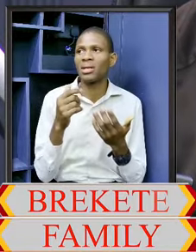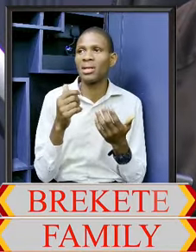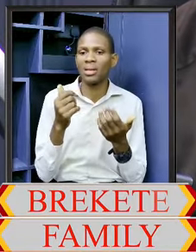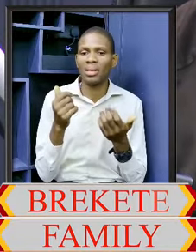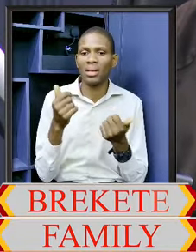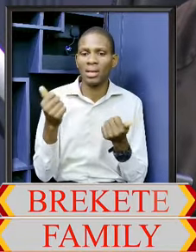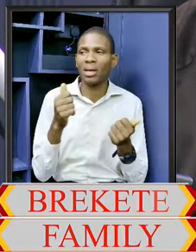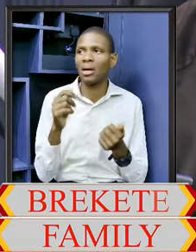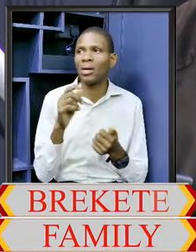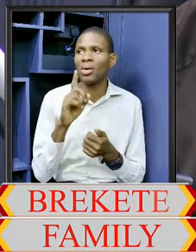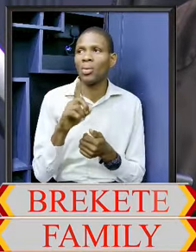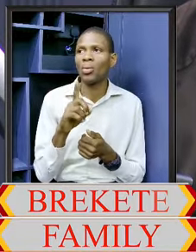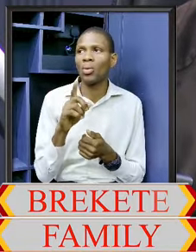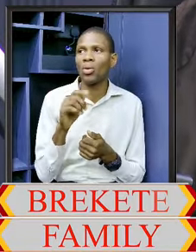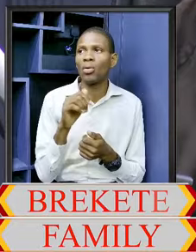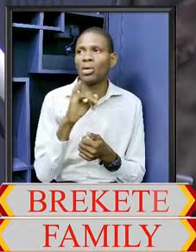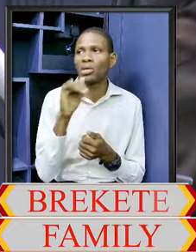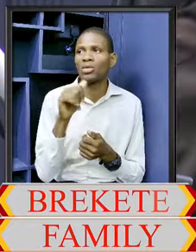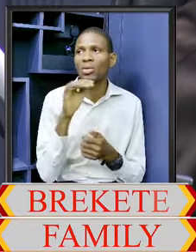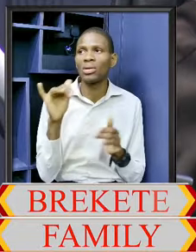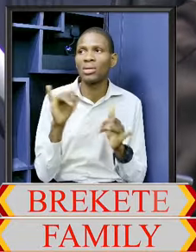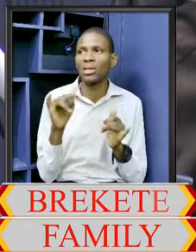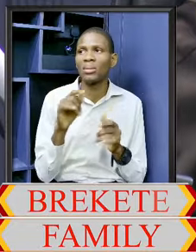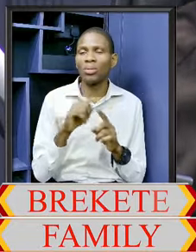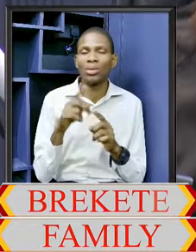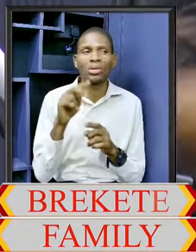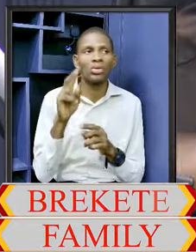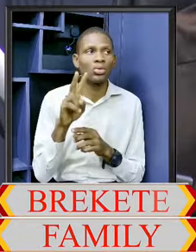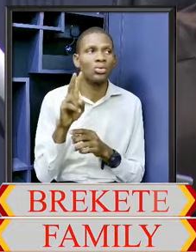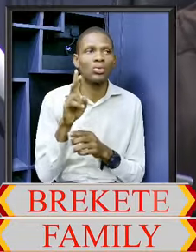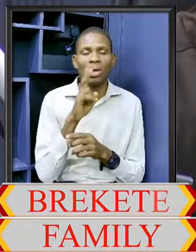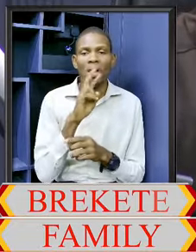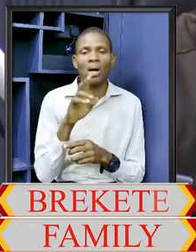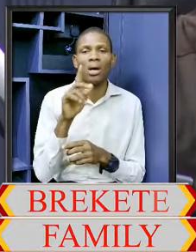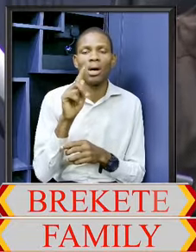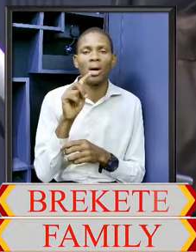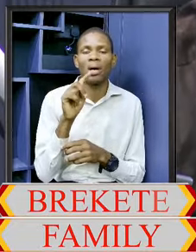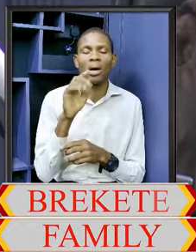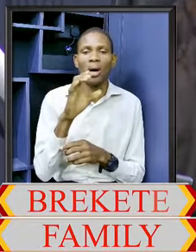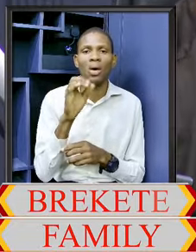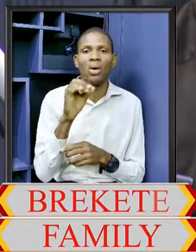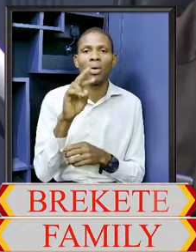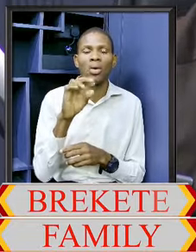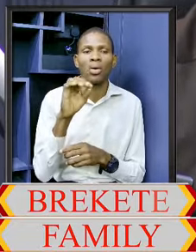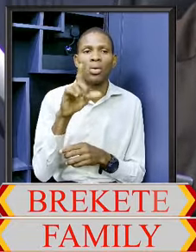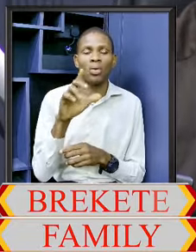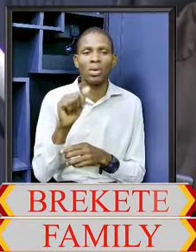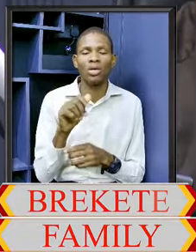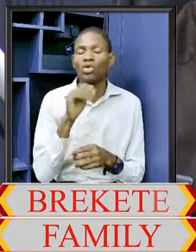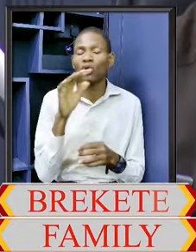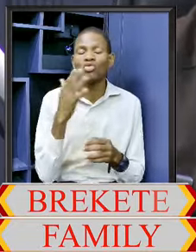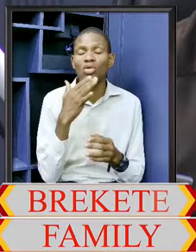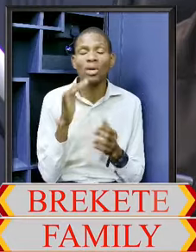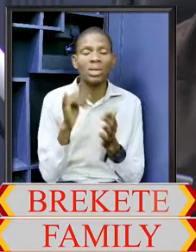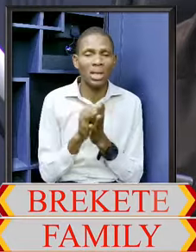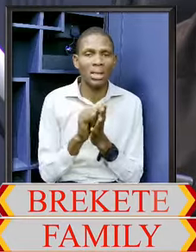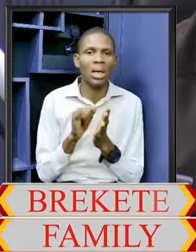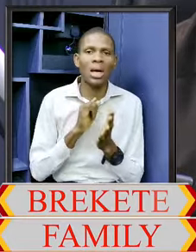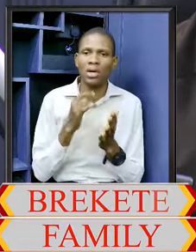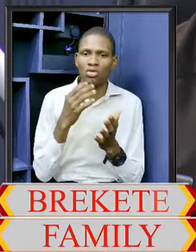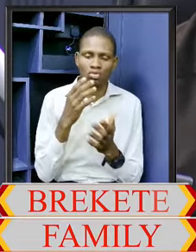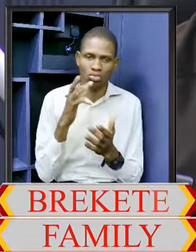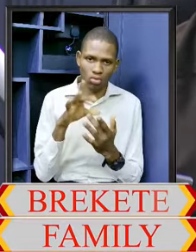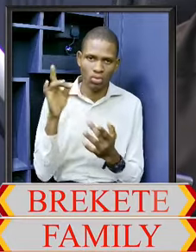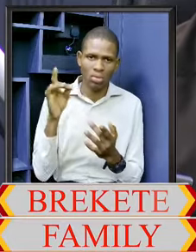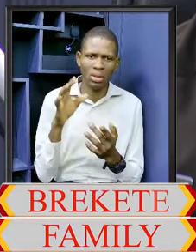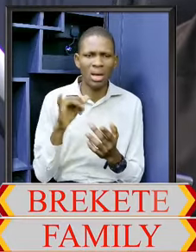is not the same thing, but the two they are Corolla, but not the color that I choose. Because he convinced me today saying that I even